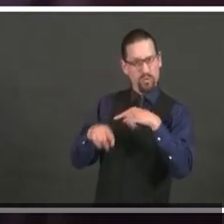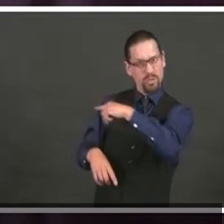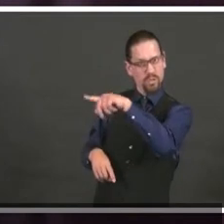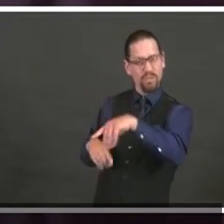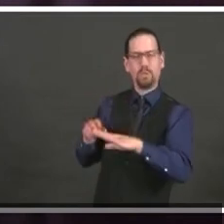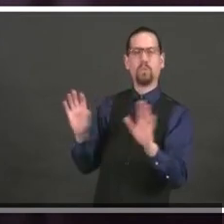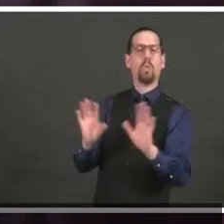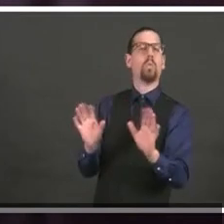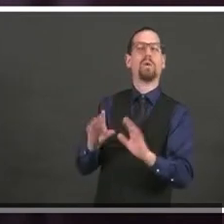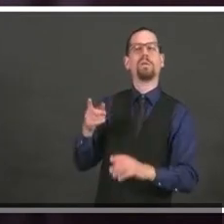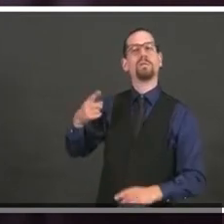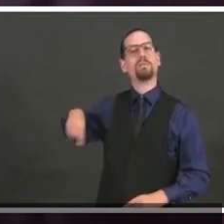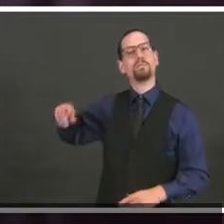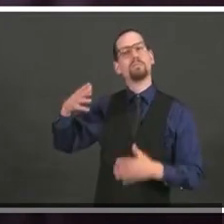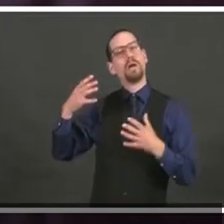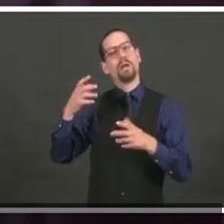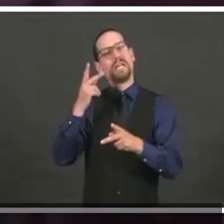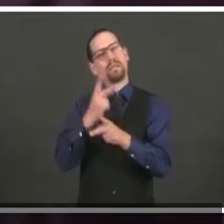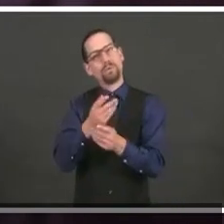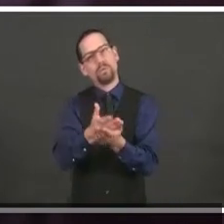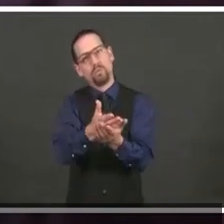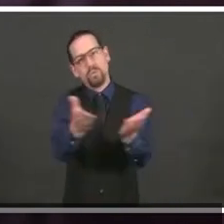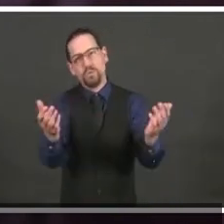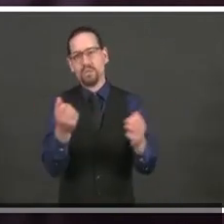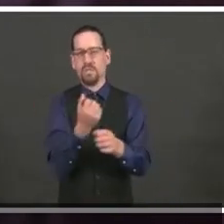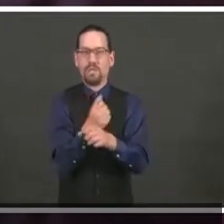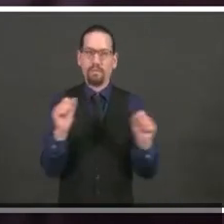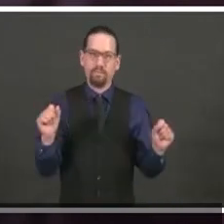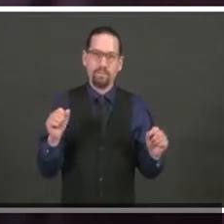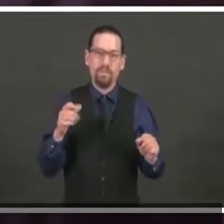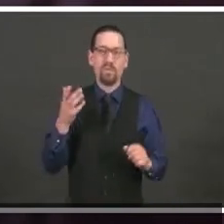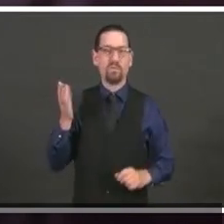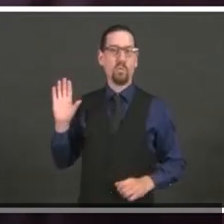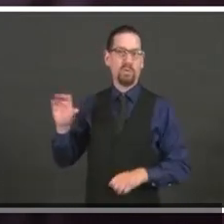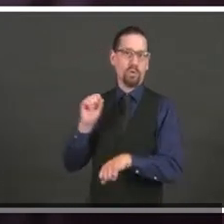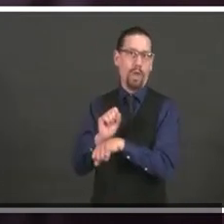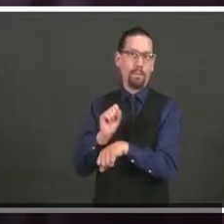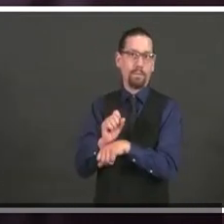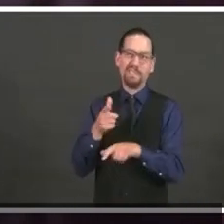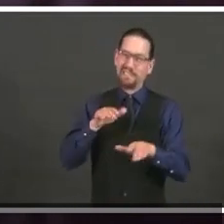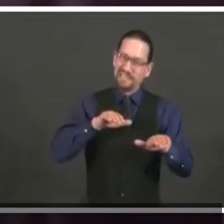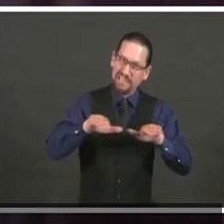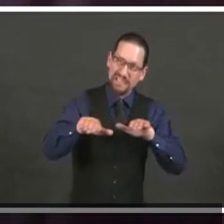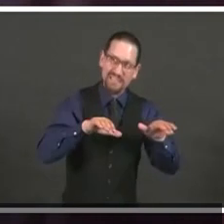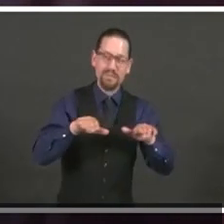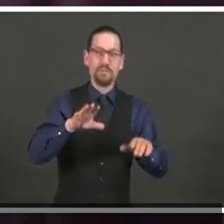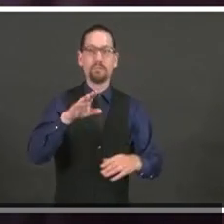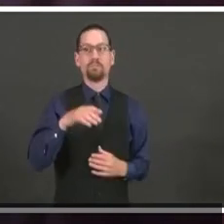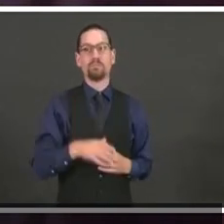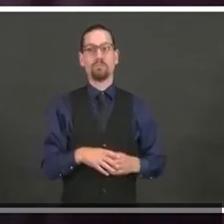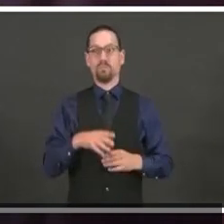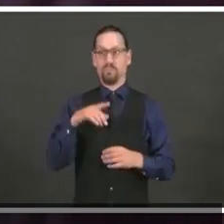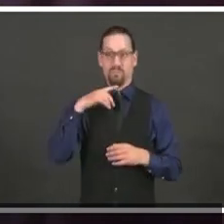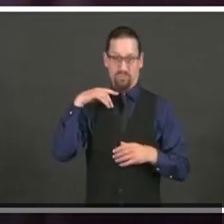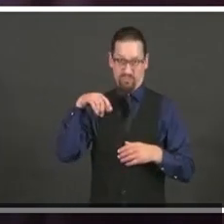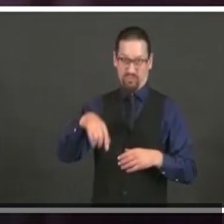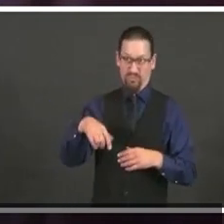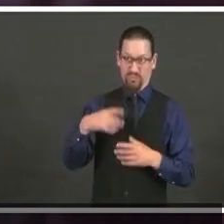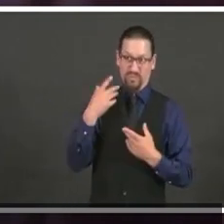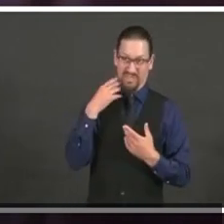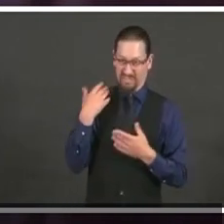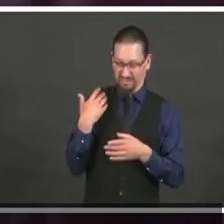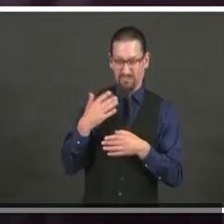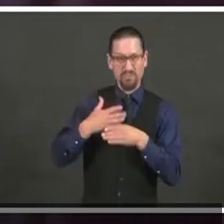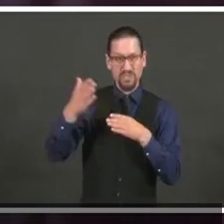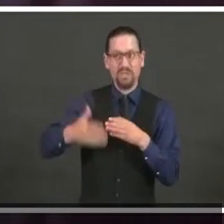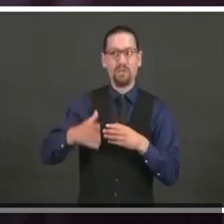also say this. The beaches got crowded this weekend. The lines were long. And I know we